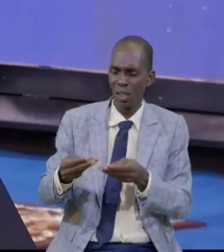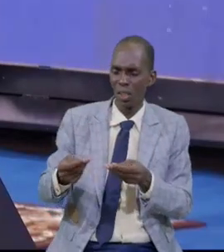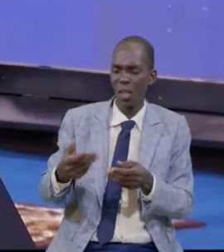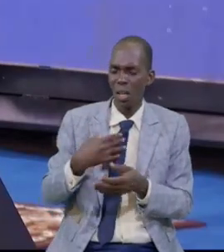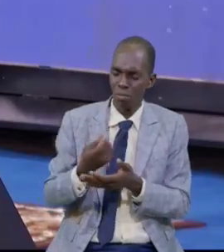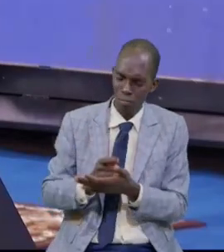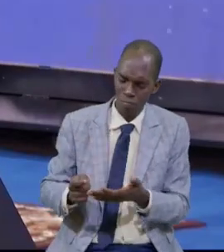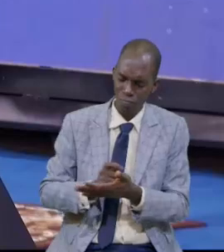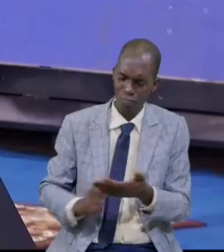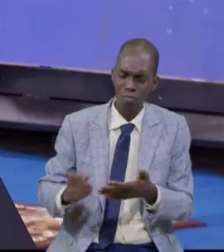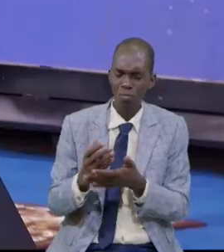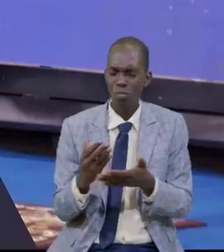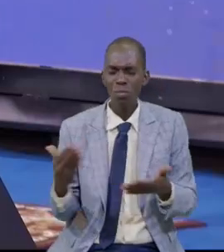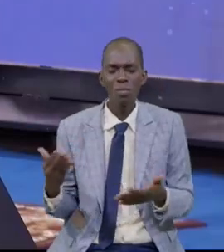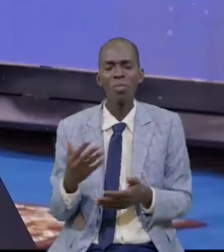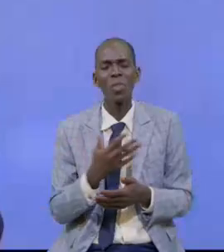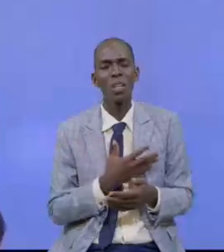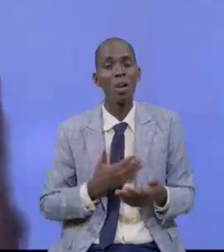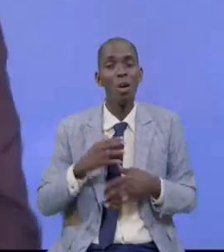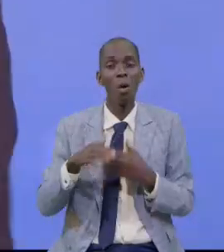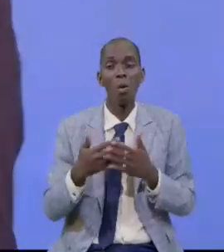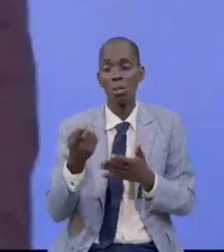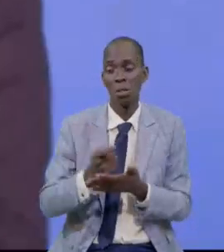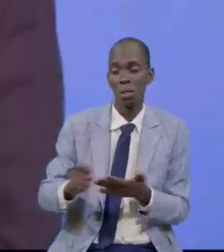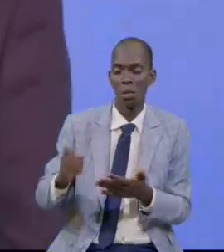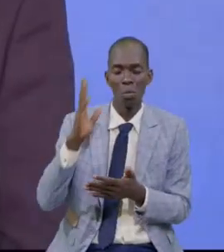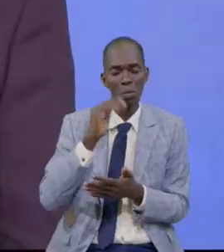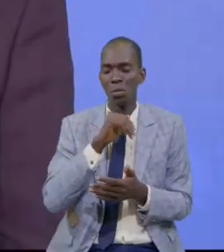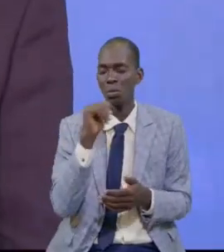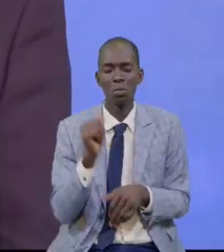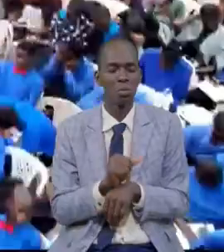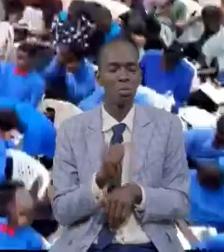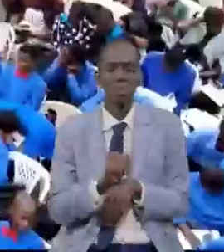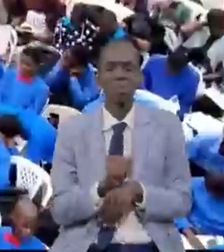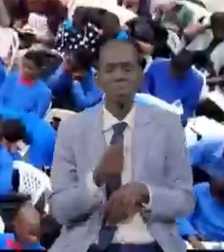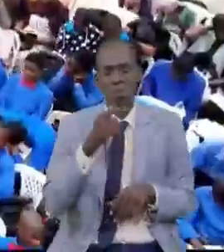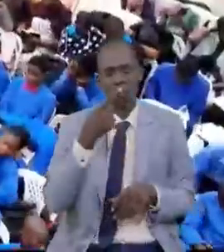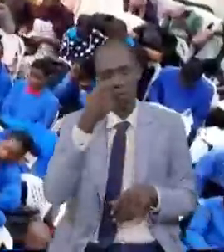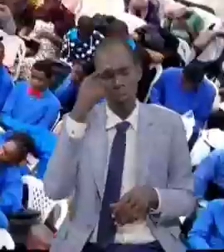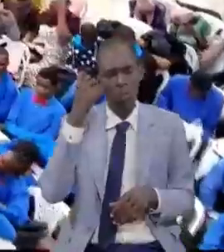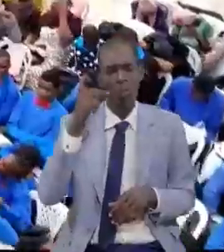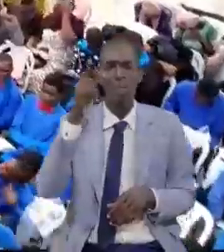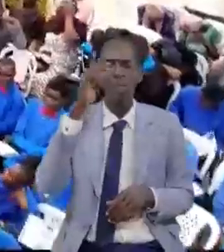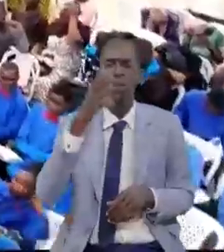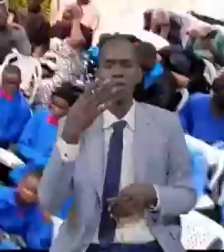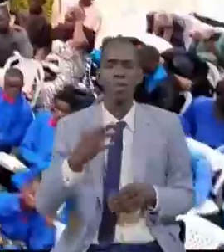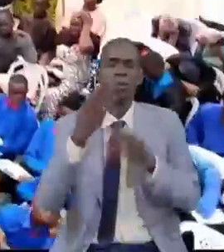all those things will not reign in your life. The God of heaven will reign in your